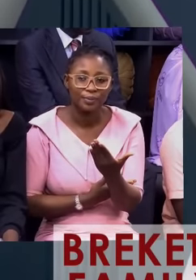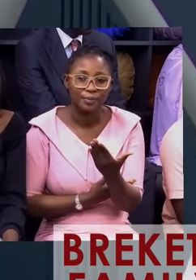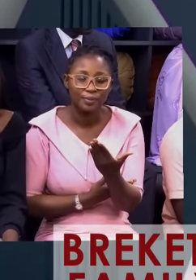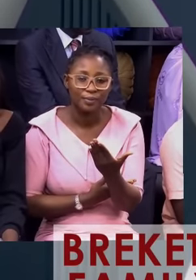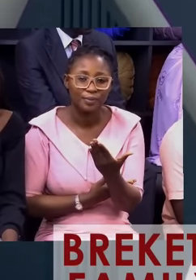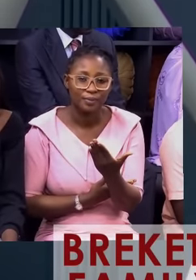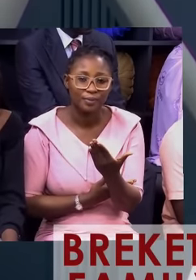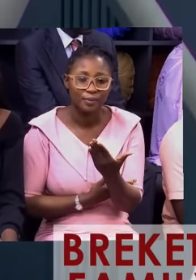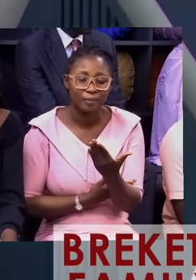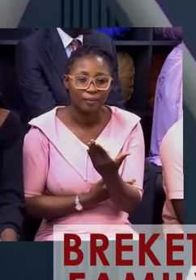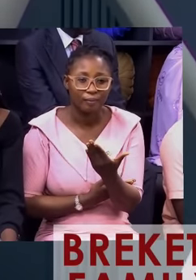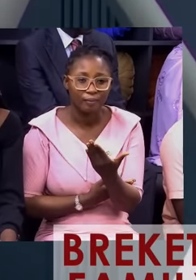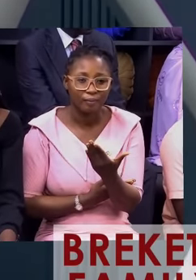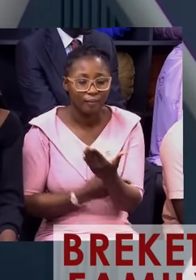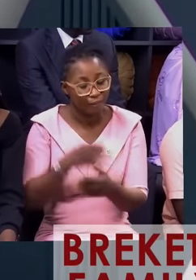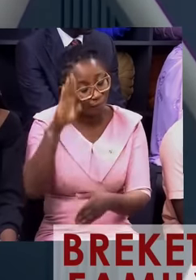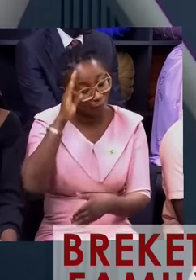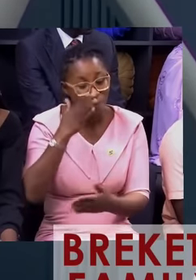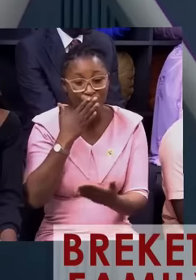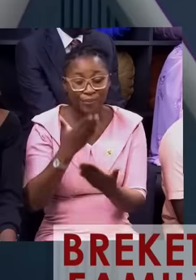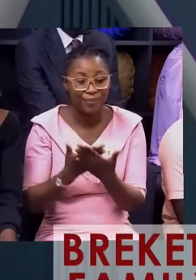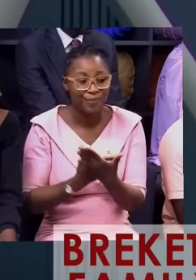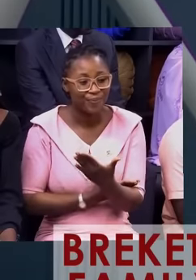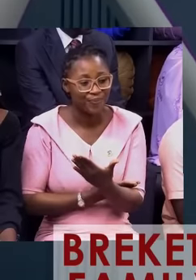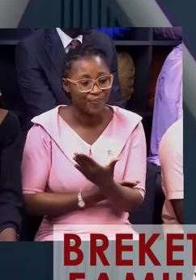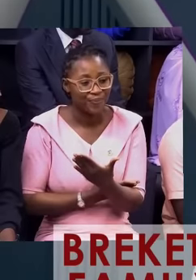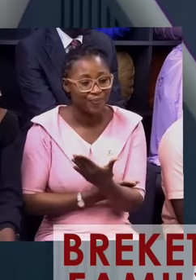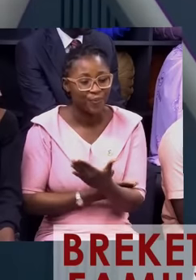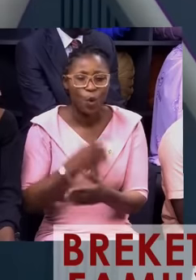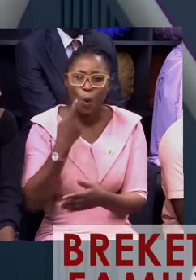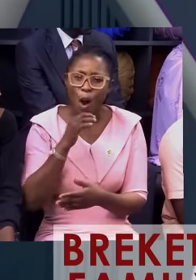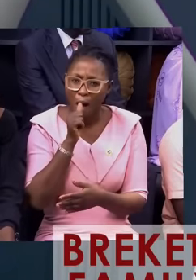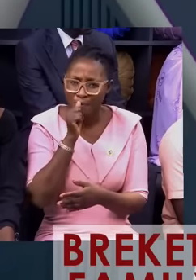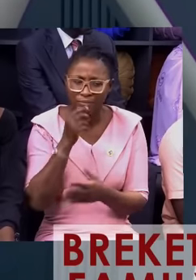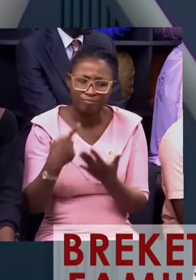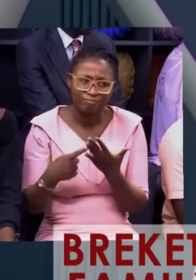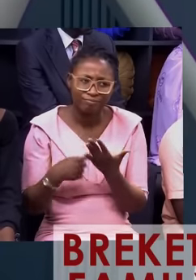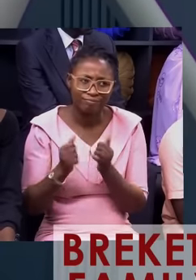good morning hello good morning good morning